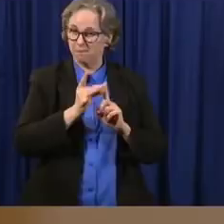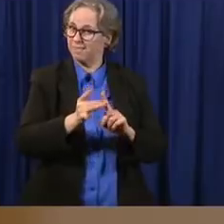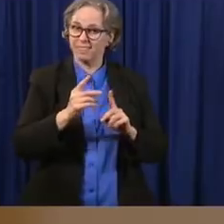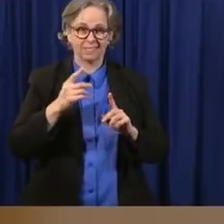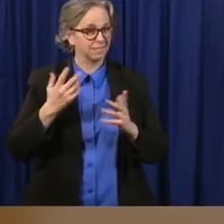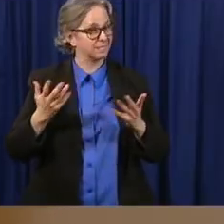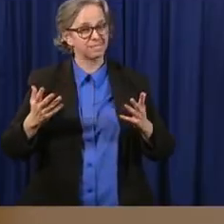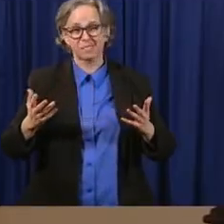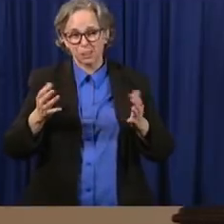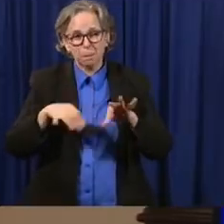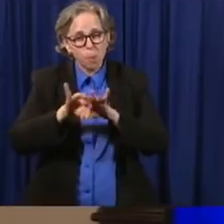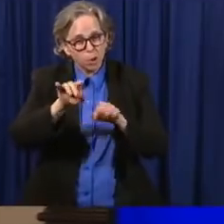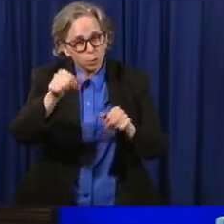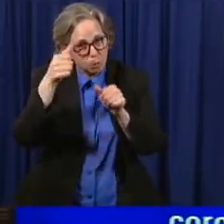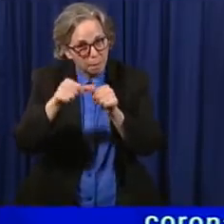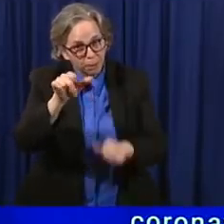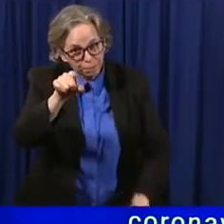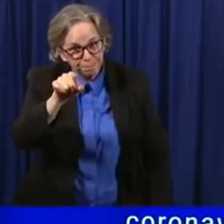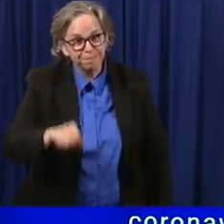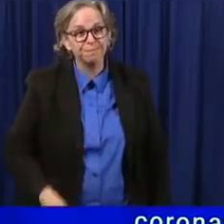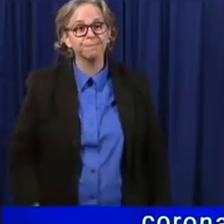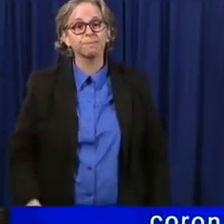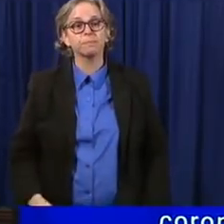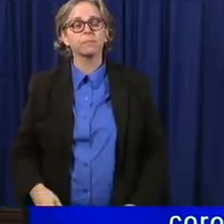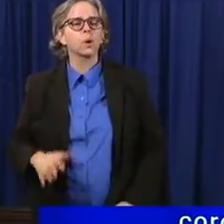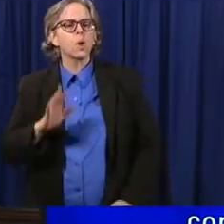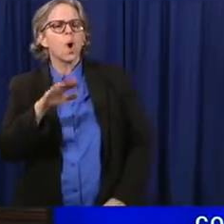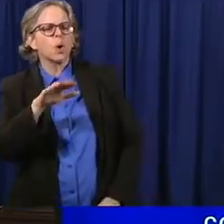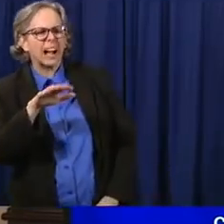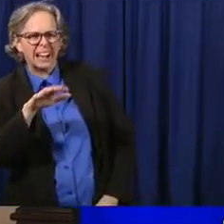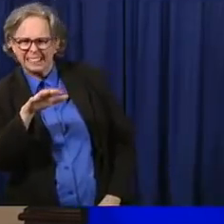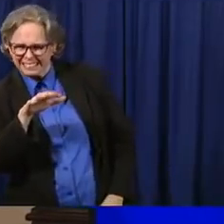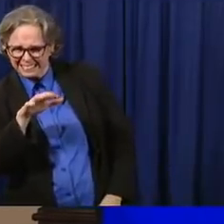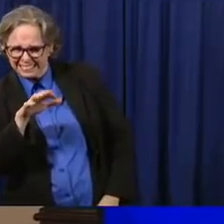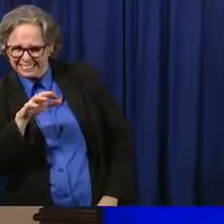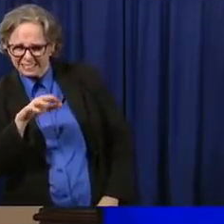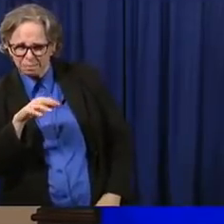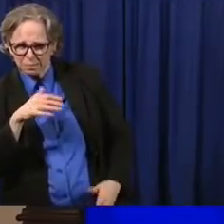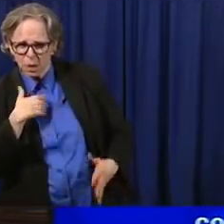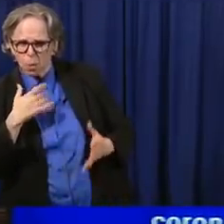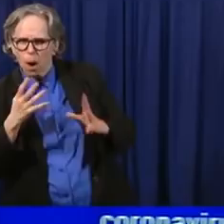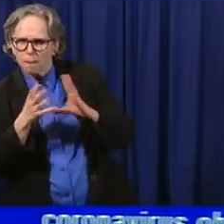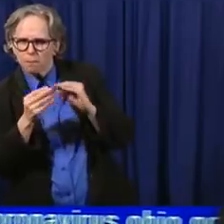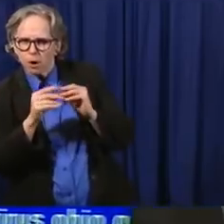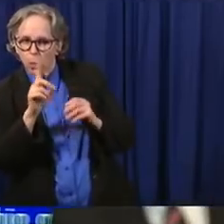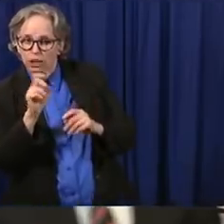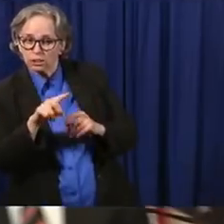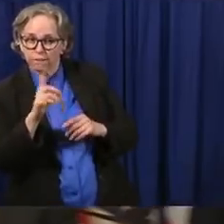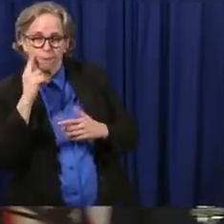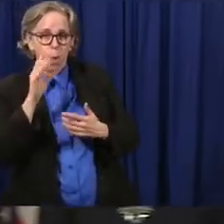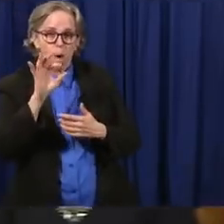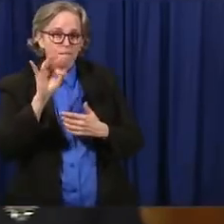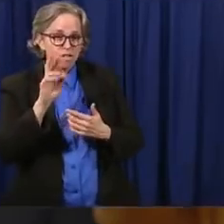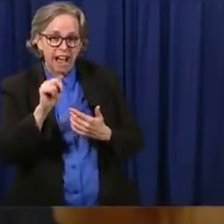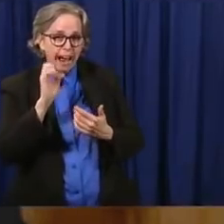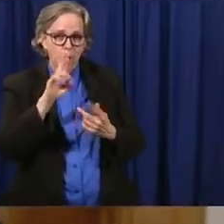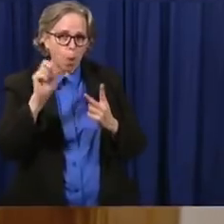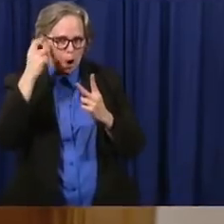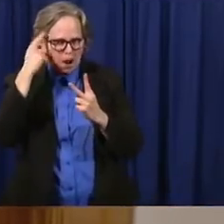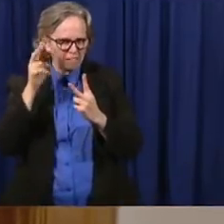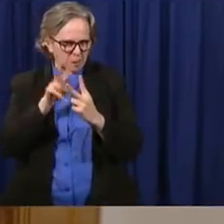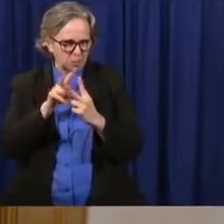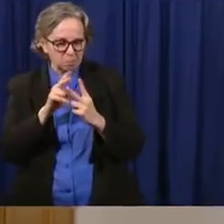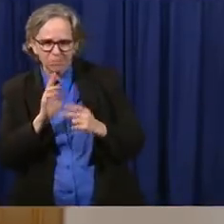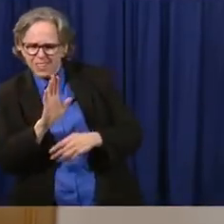that. Okay, and then I just had a quick follow-up for either Fran DeWine or the governor. In reporting, you always want to